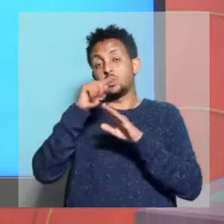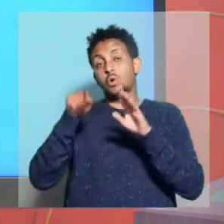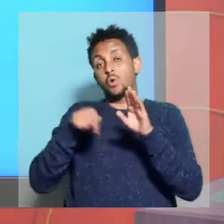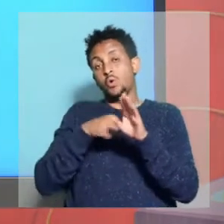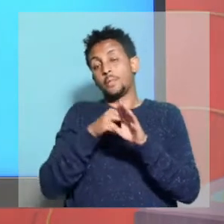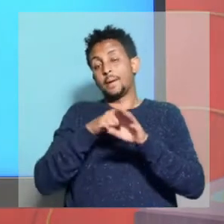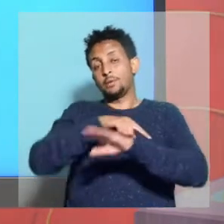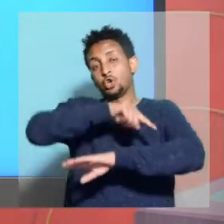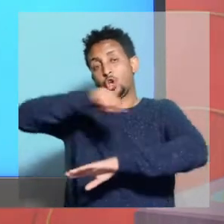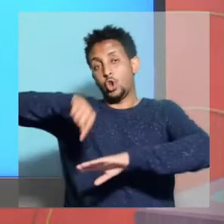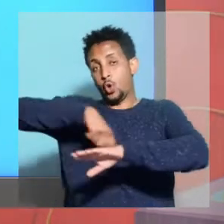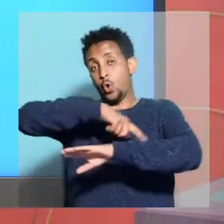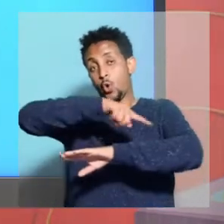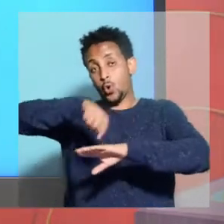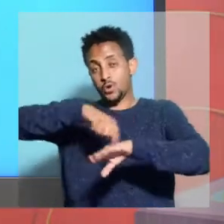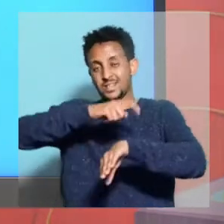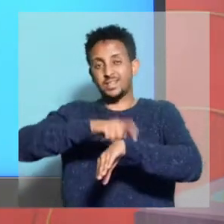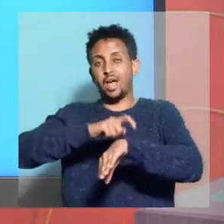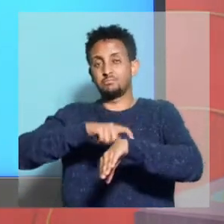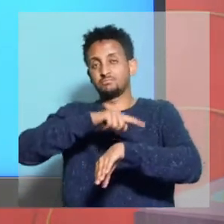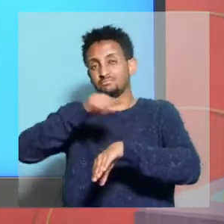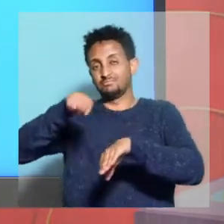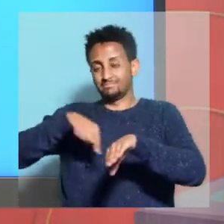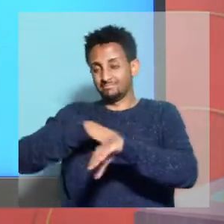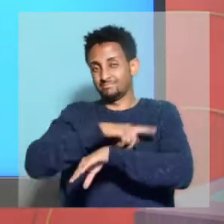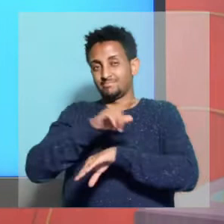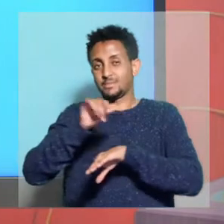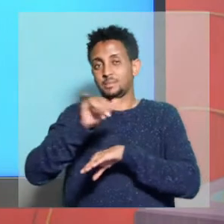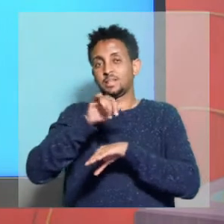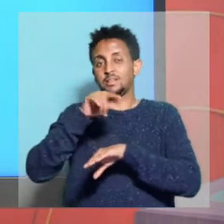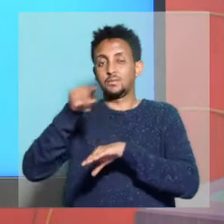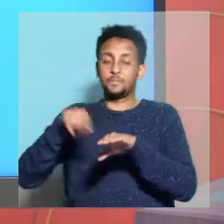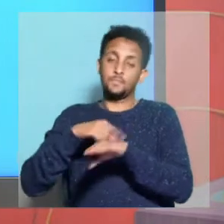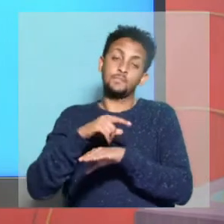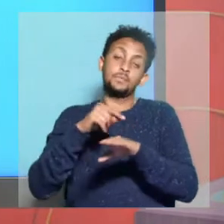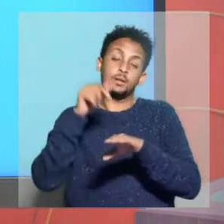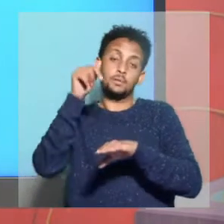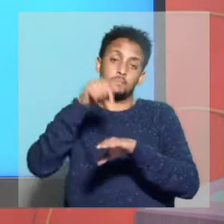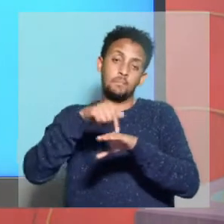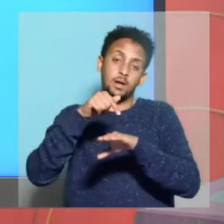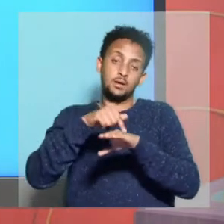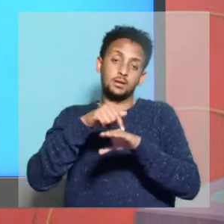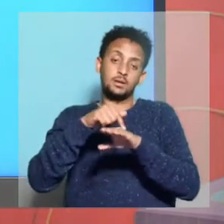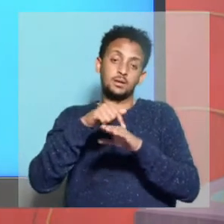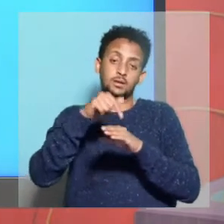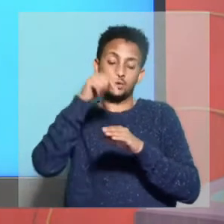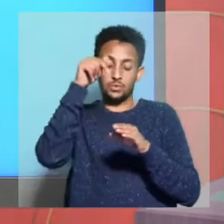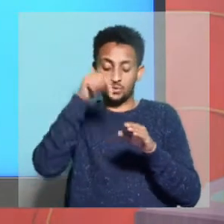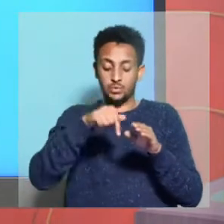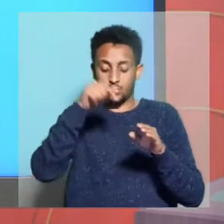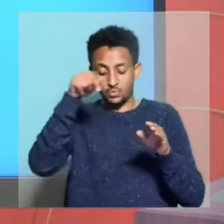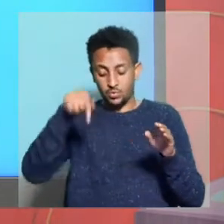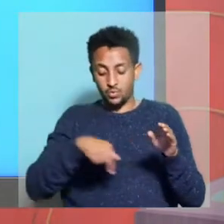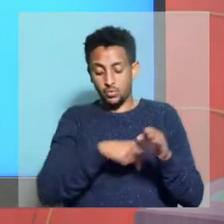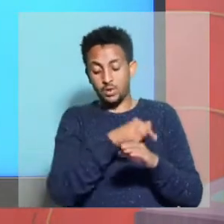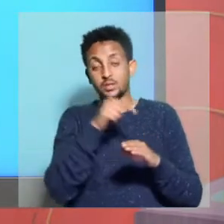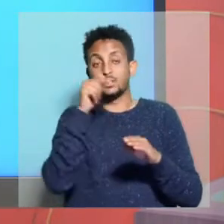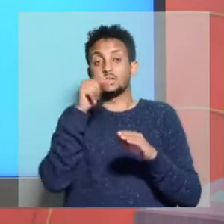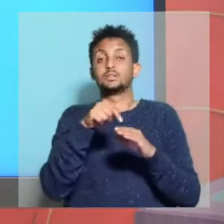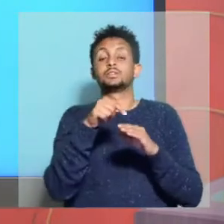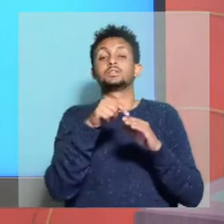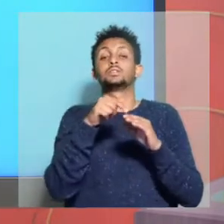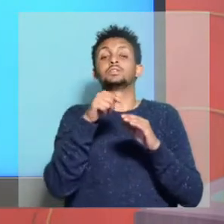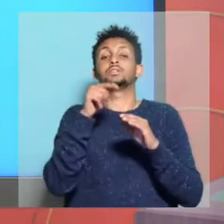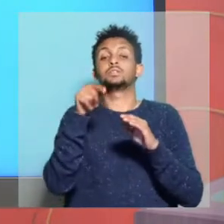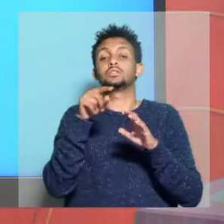rotate clockwise. The weight of the object itself, the weight of the bar, tends to act clockwise again. This